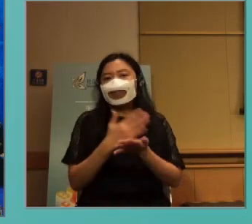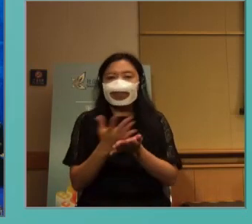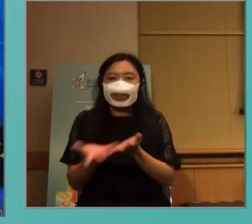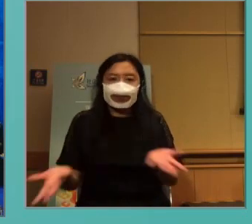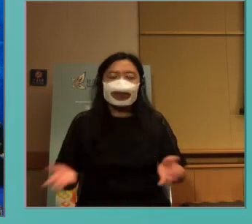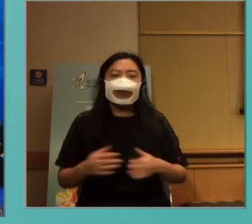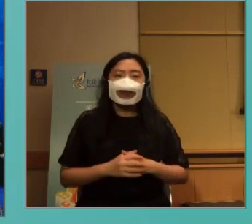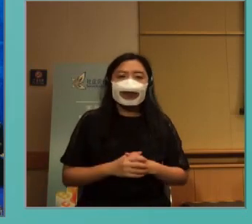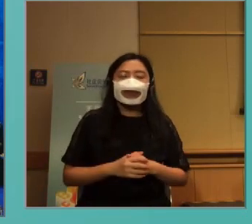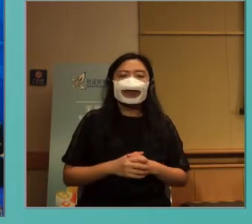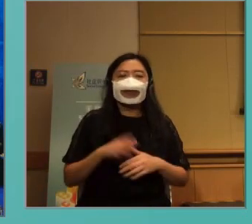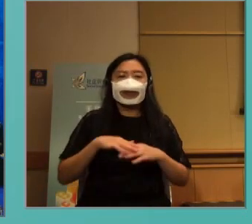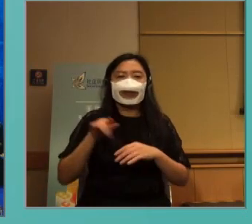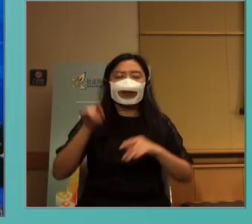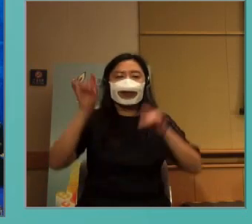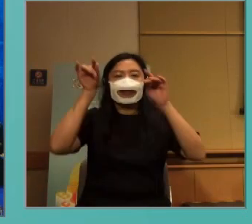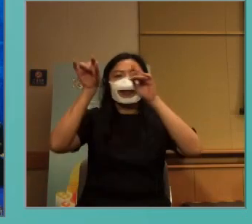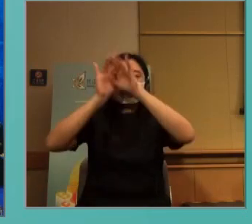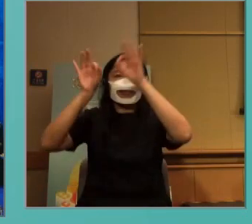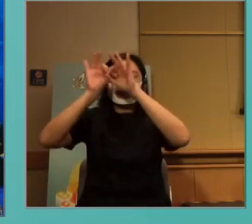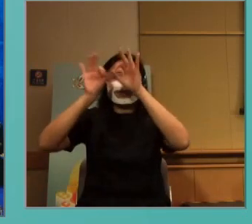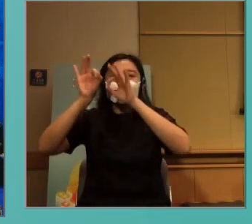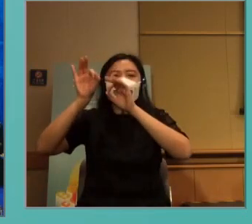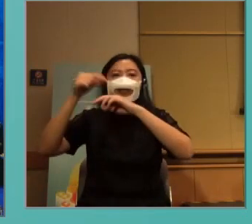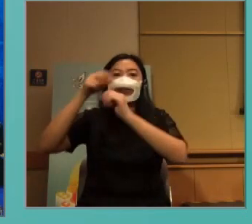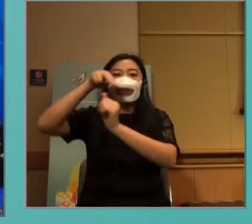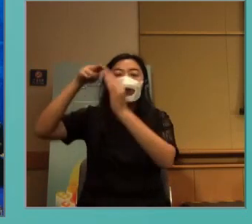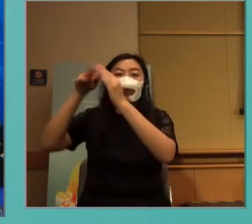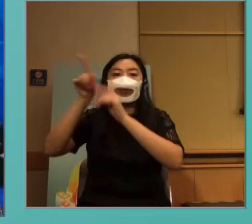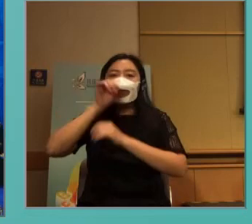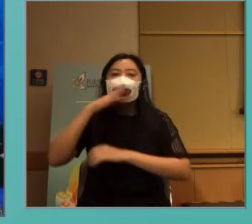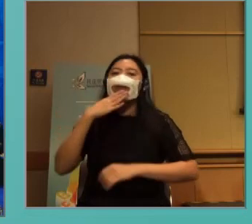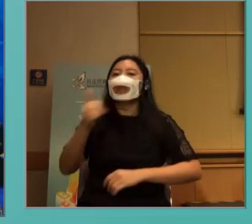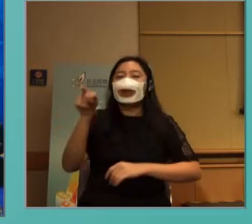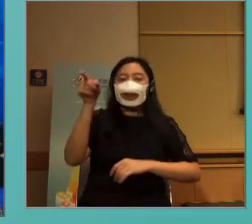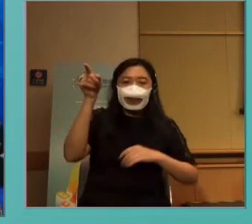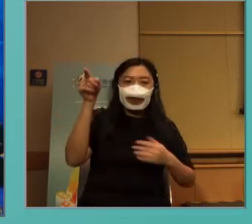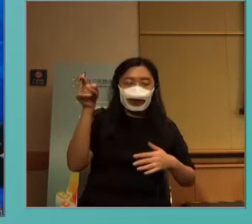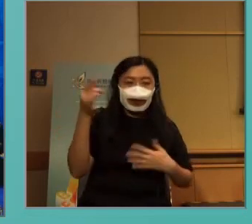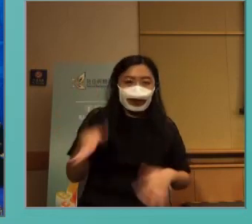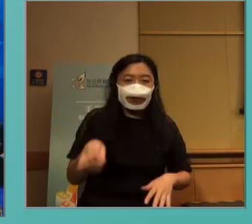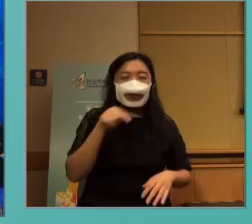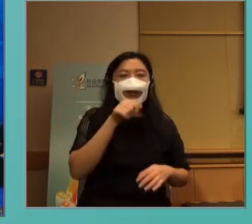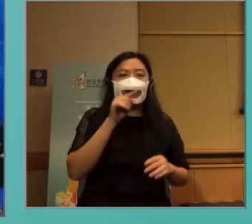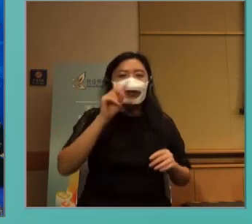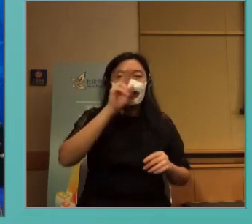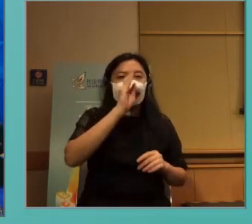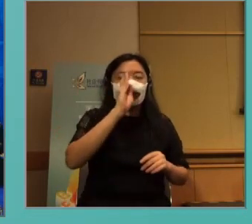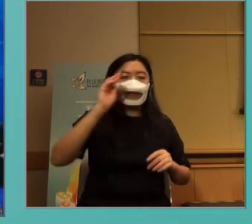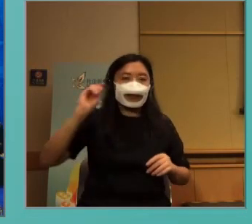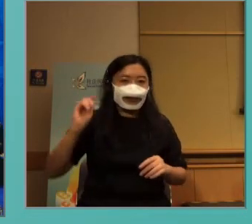Singapore put it. NFT is going to enable a lot of parties, especially artists, to commercialize what